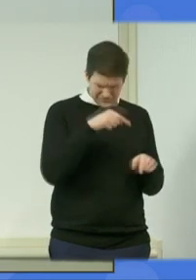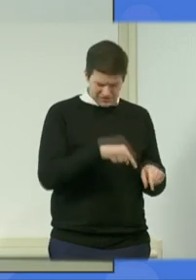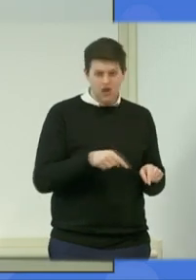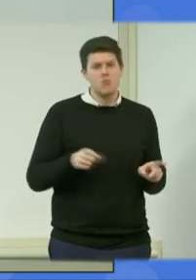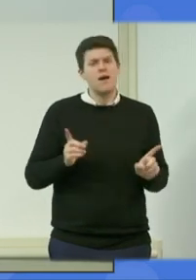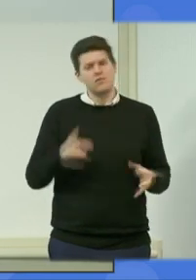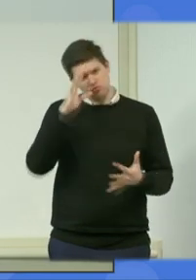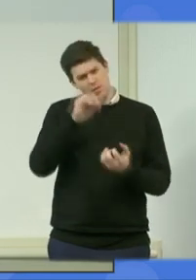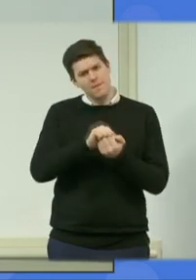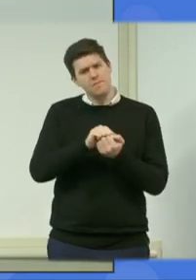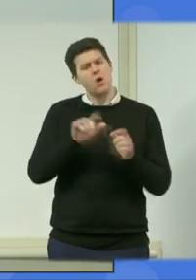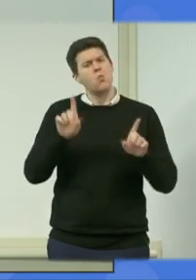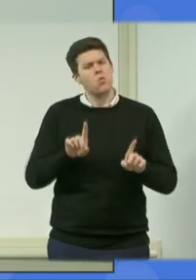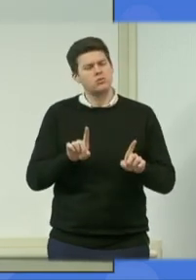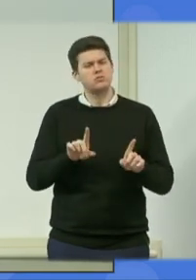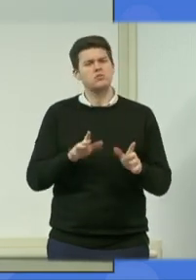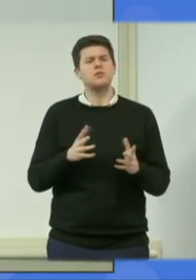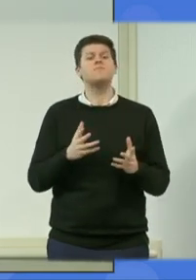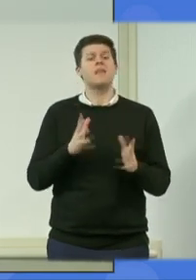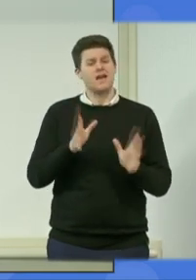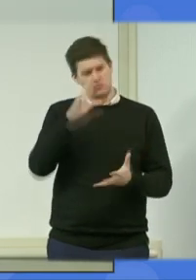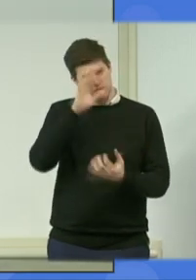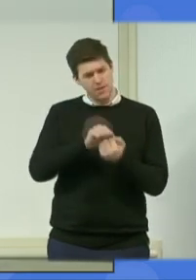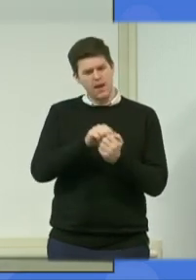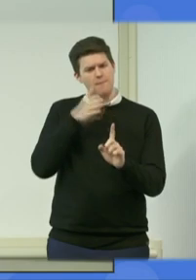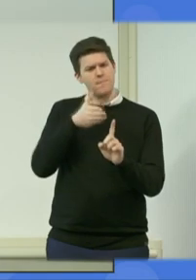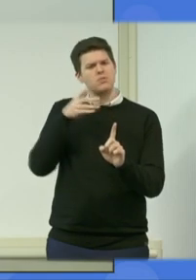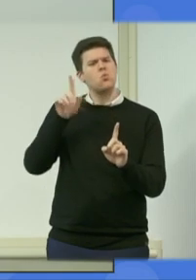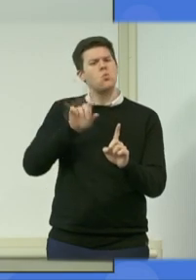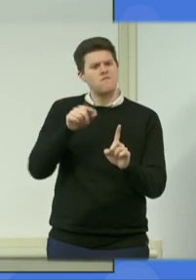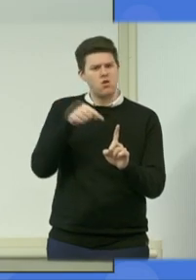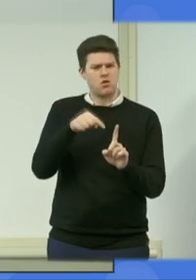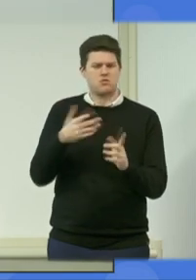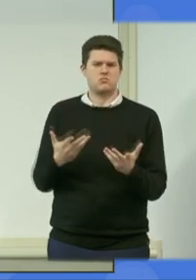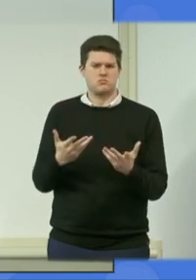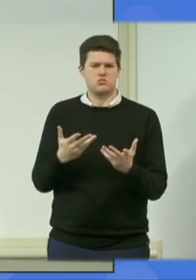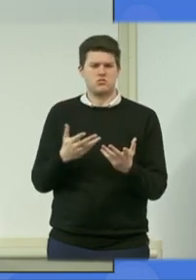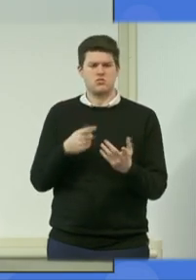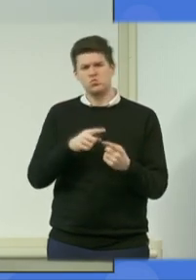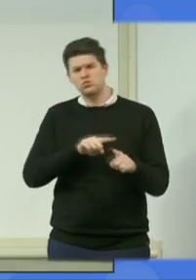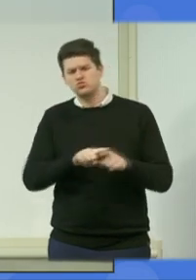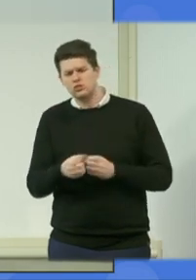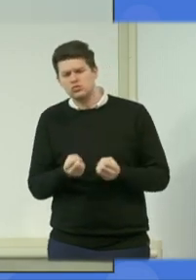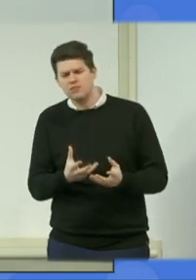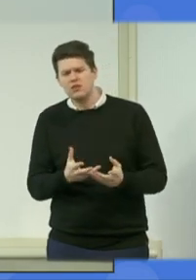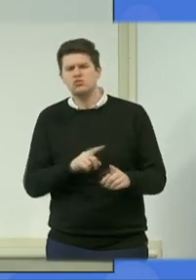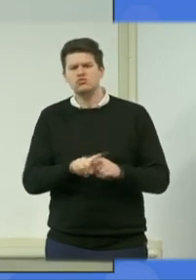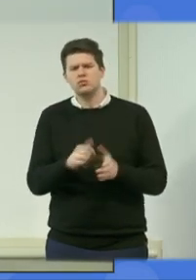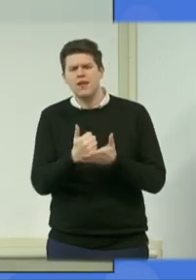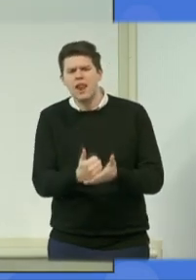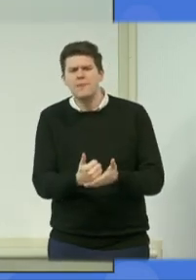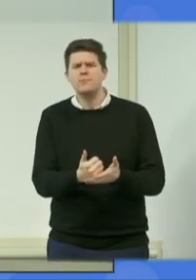what purpose. What are we actually trying to achieve with it? And is it going to help us build a more successful, more prosperous